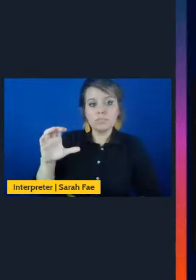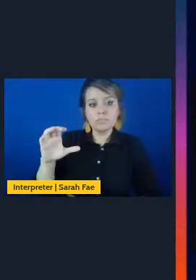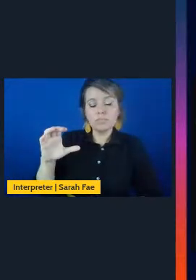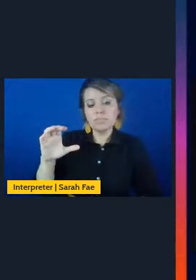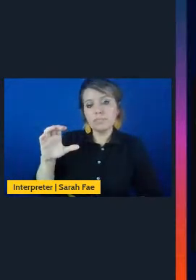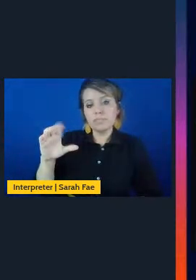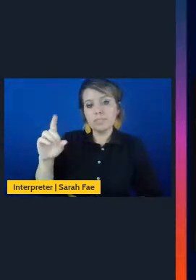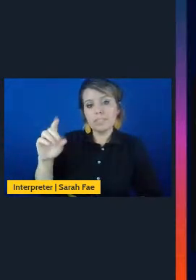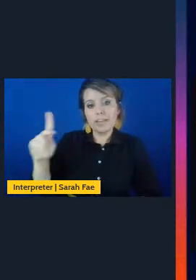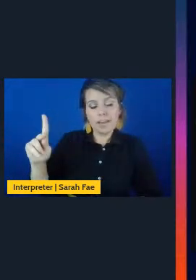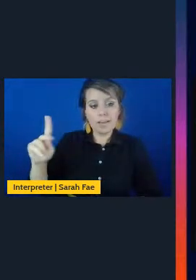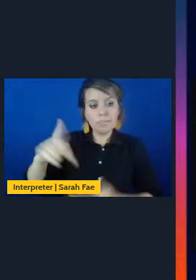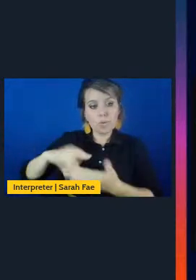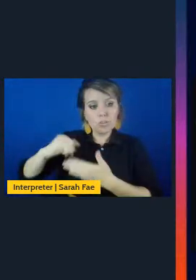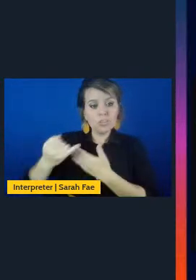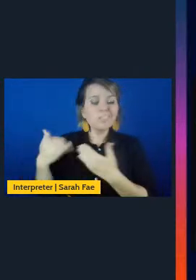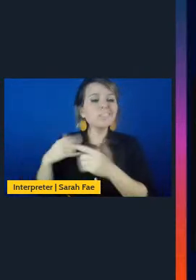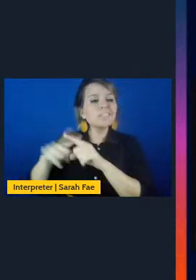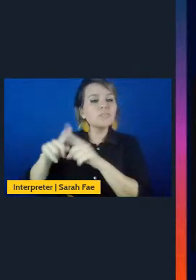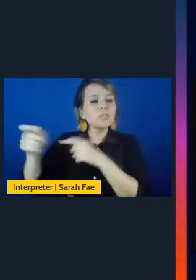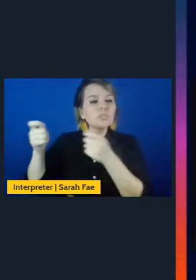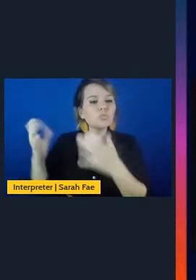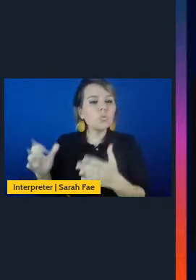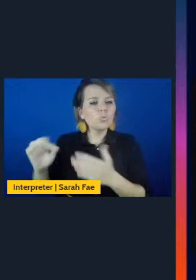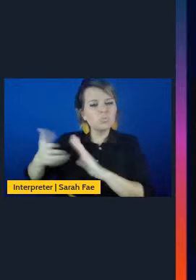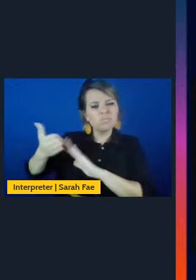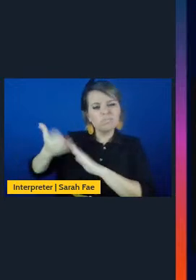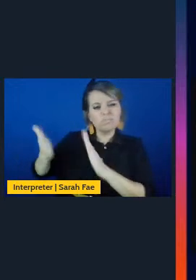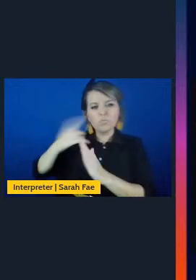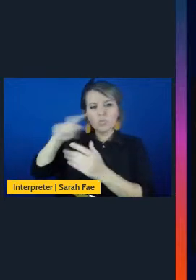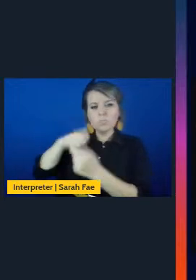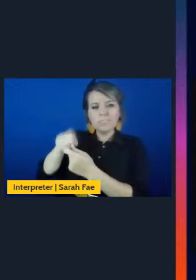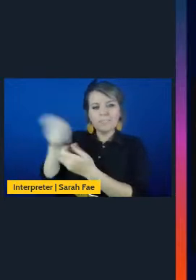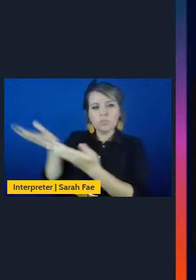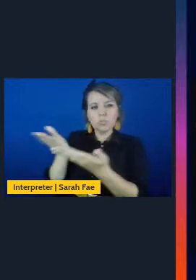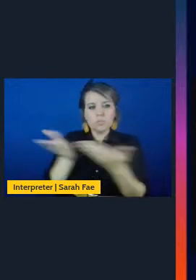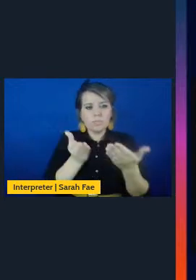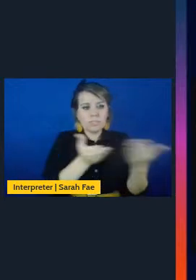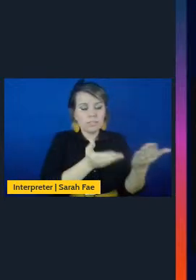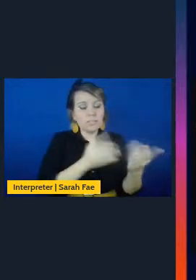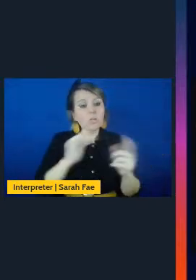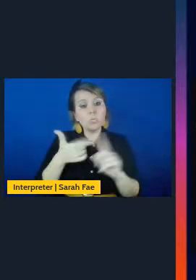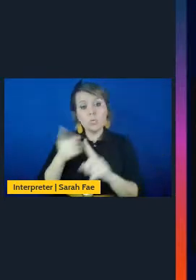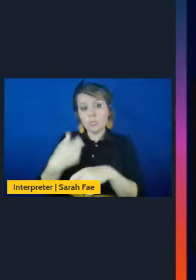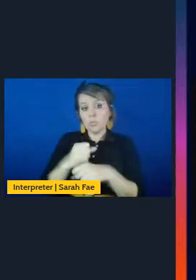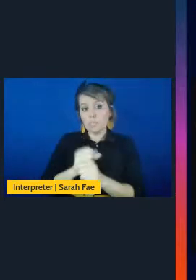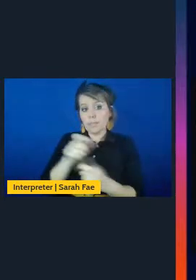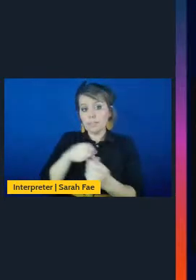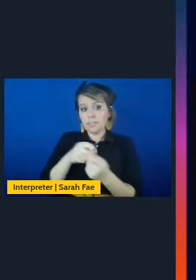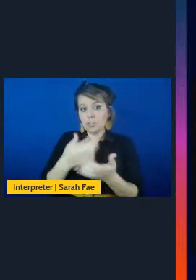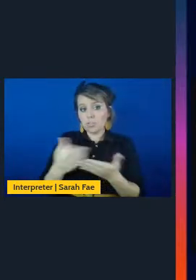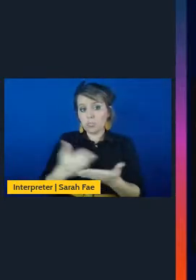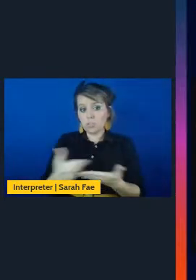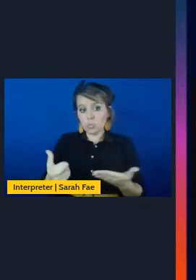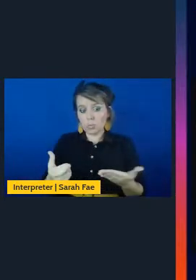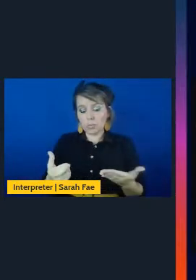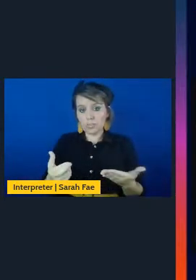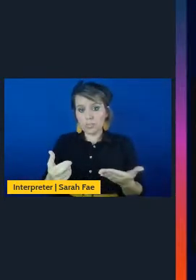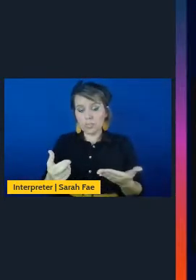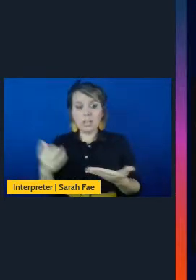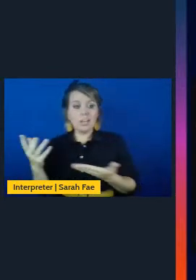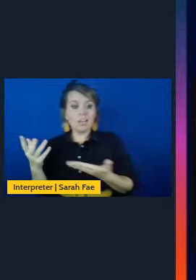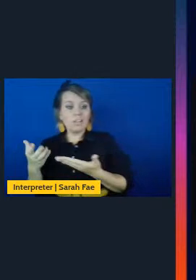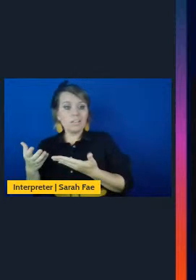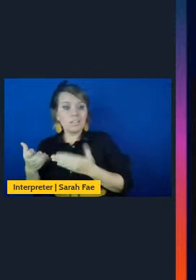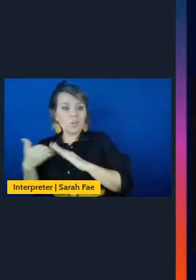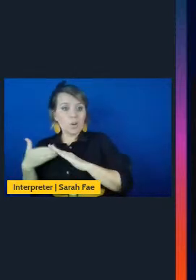or operators for specific services. And when you create an ACK resource, the corresponding operators then do